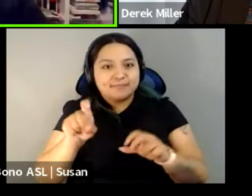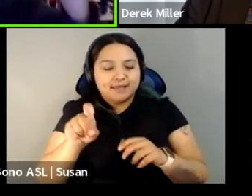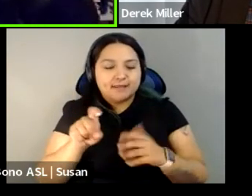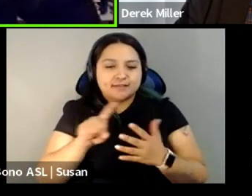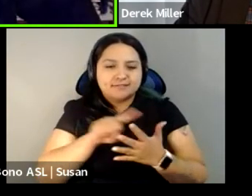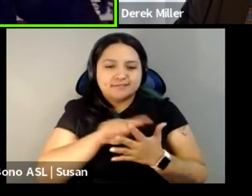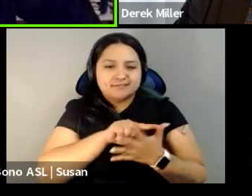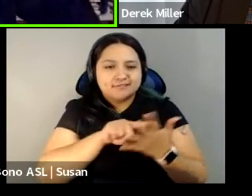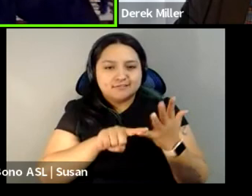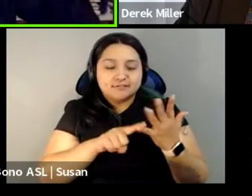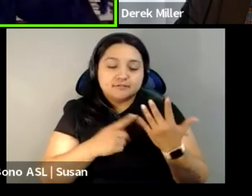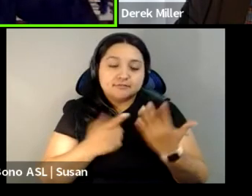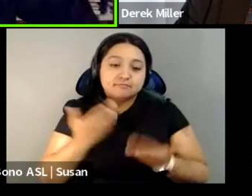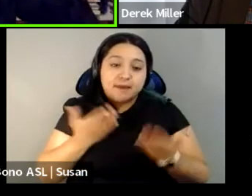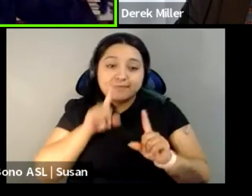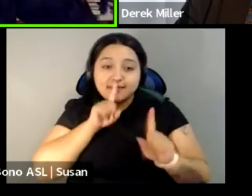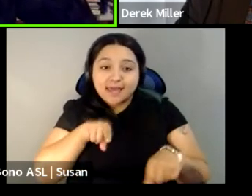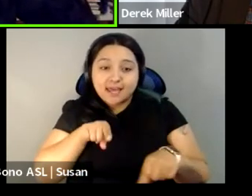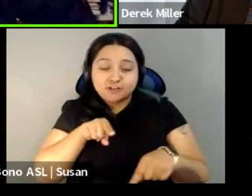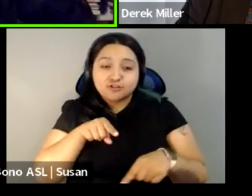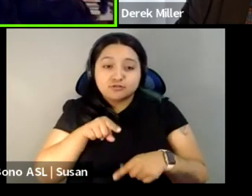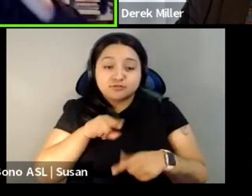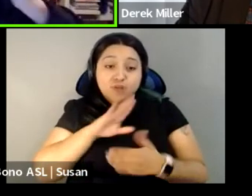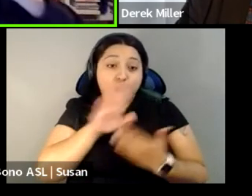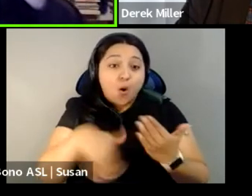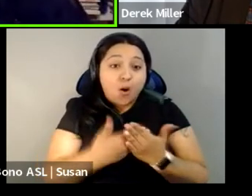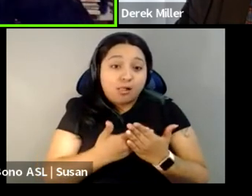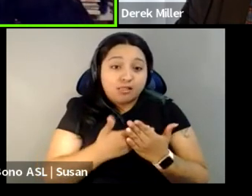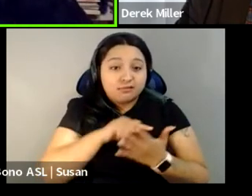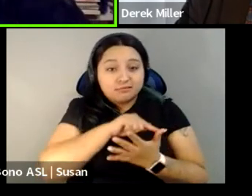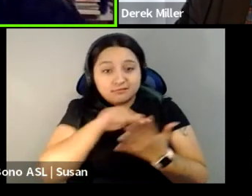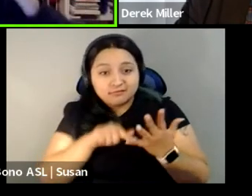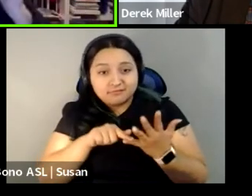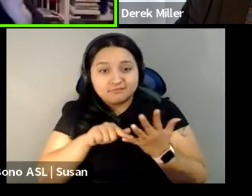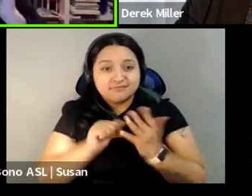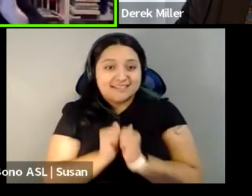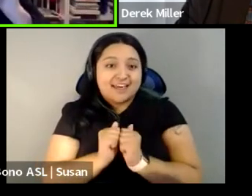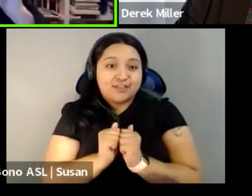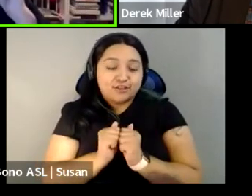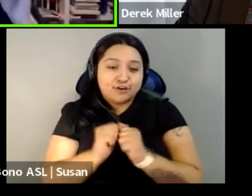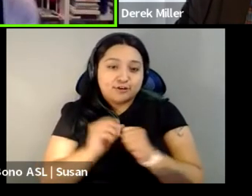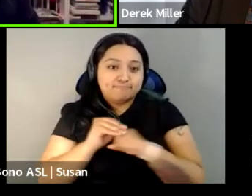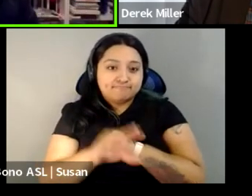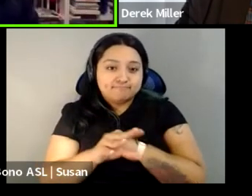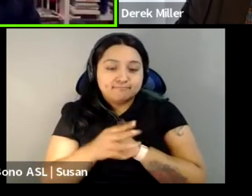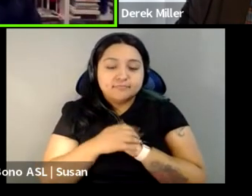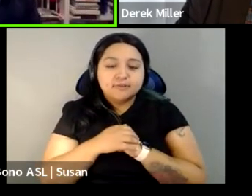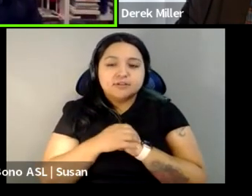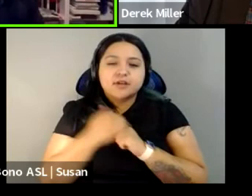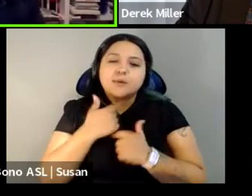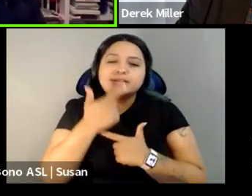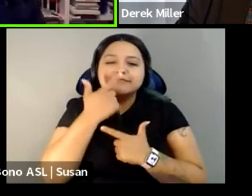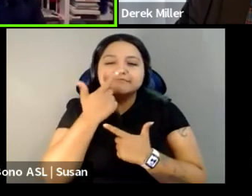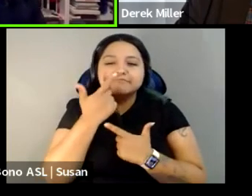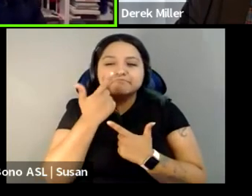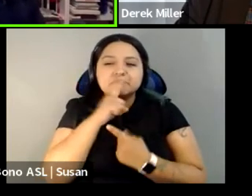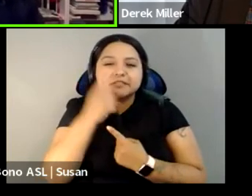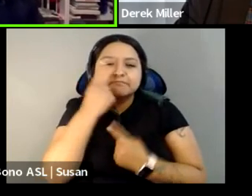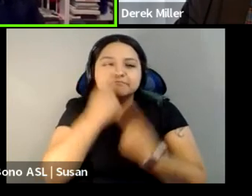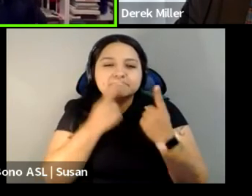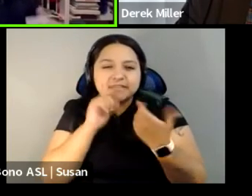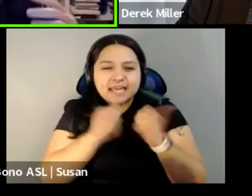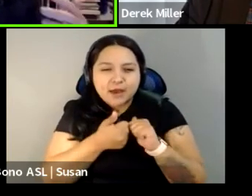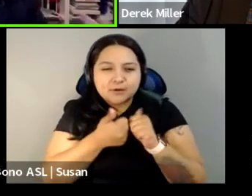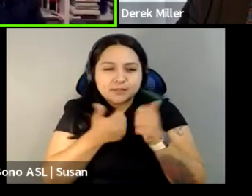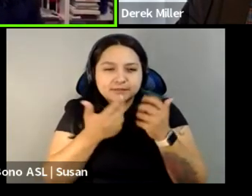combination of all of these factors, but I was interested in trying to tease them out and trying to think